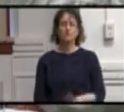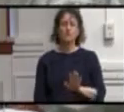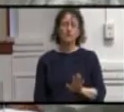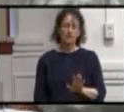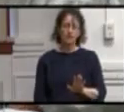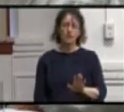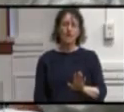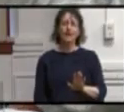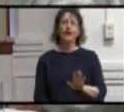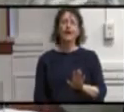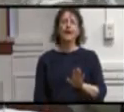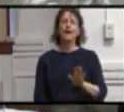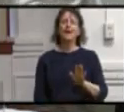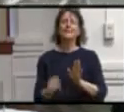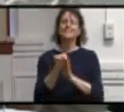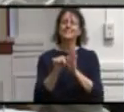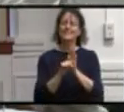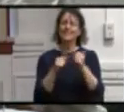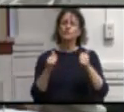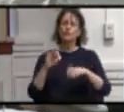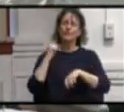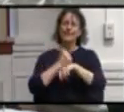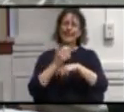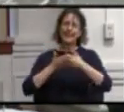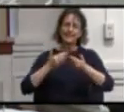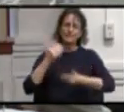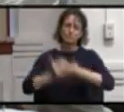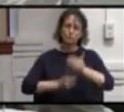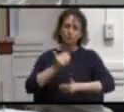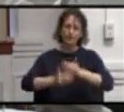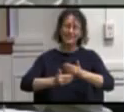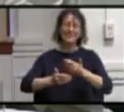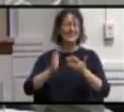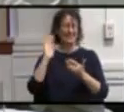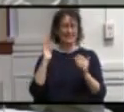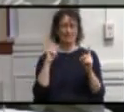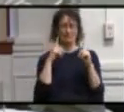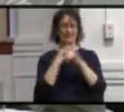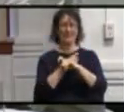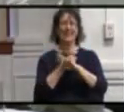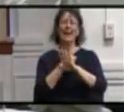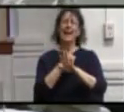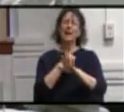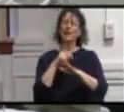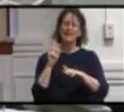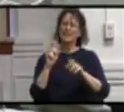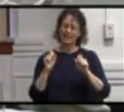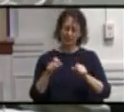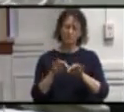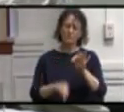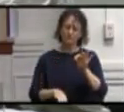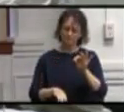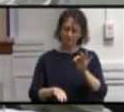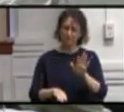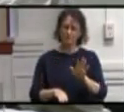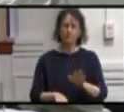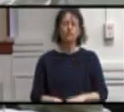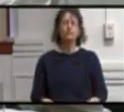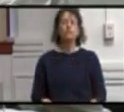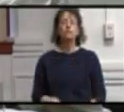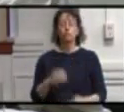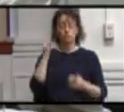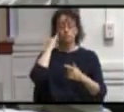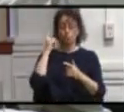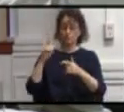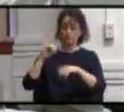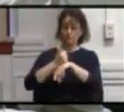because it is sort of sounds more complicated, I think, than it is that people who would, if there is this revolving